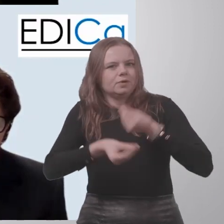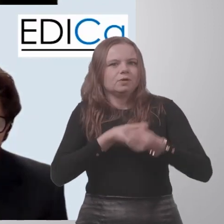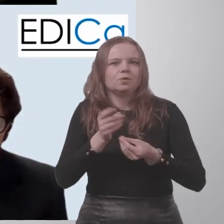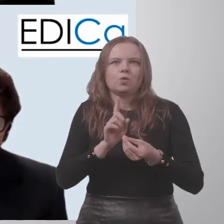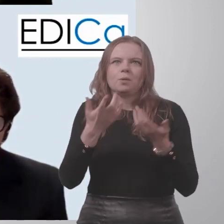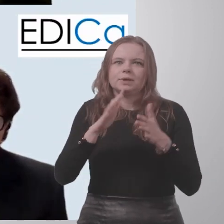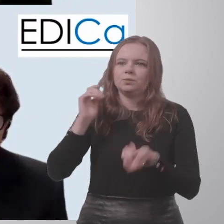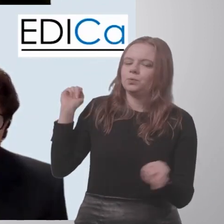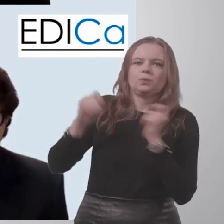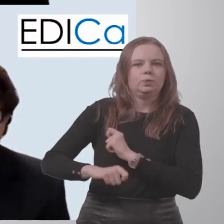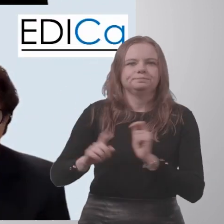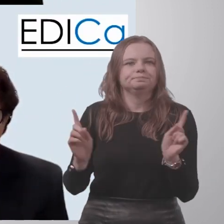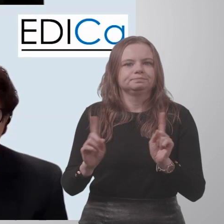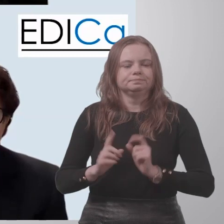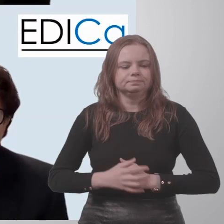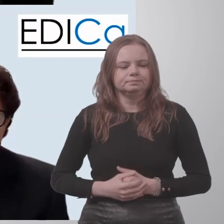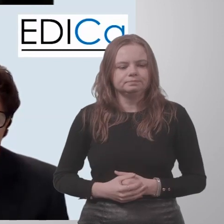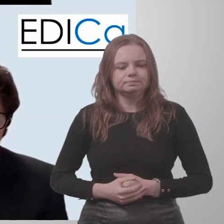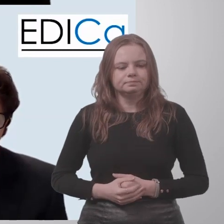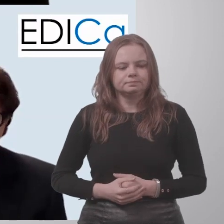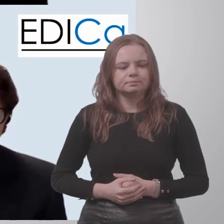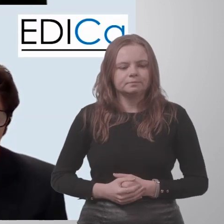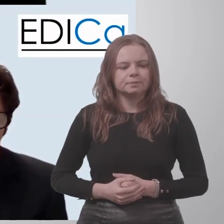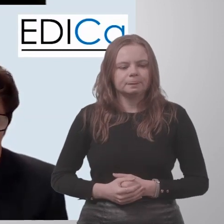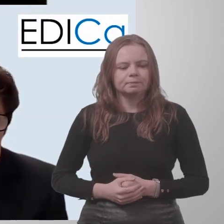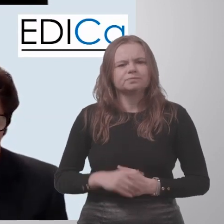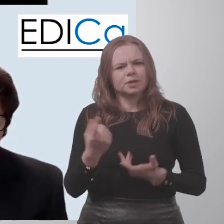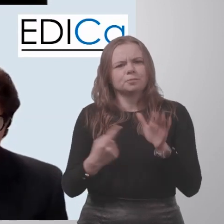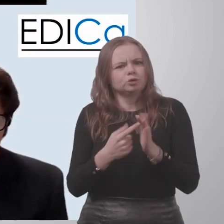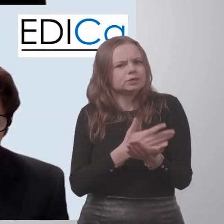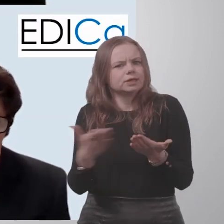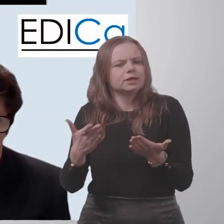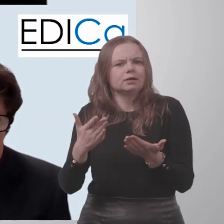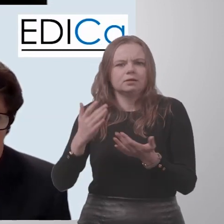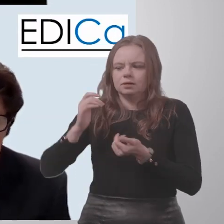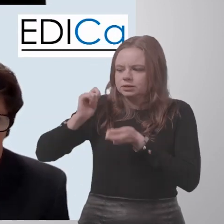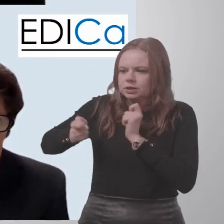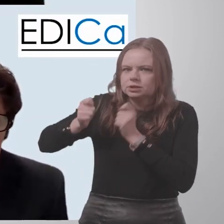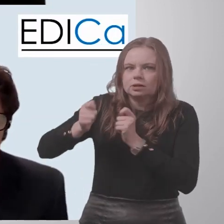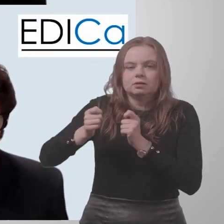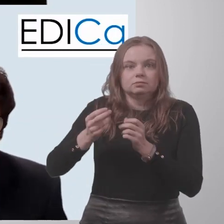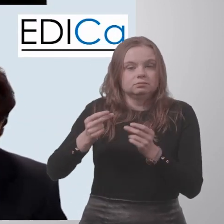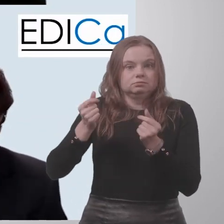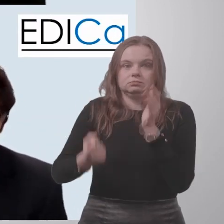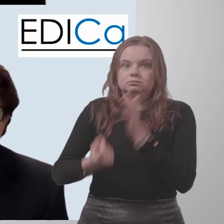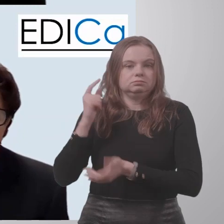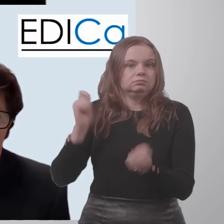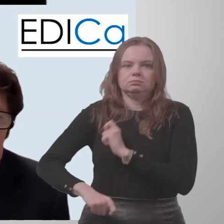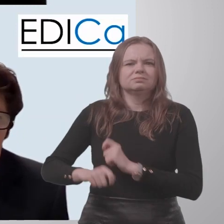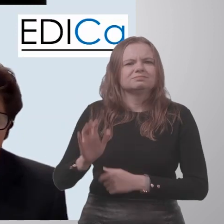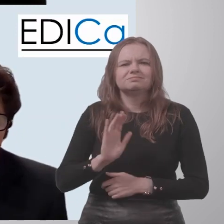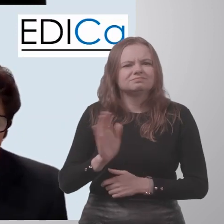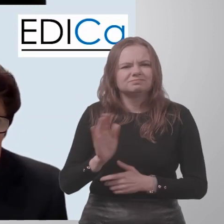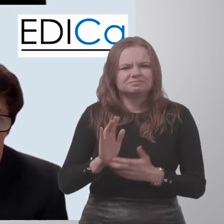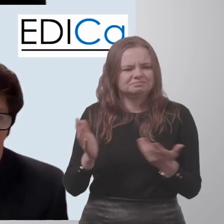useful. I think it's important to be clear that none of the changes have happened overnight. None of those happened. There was no even big changes